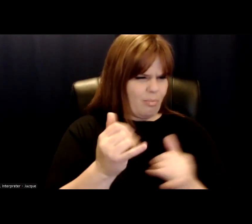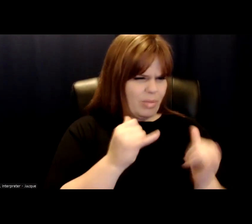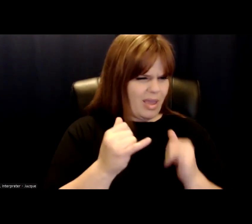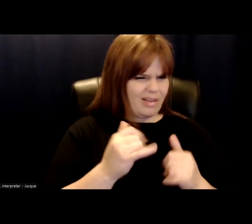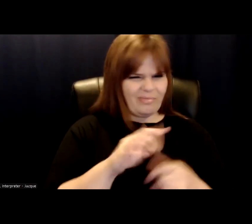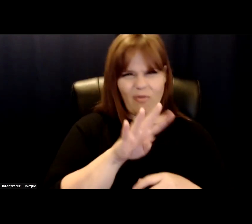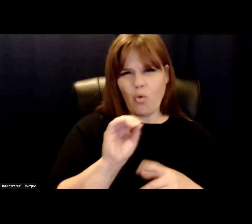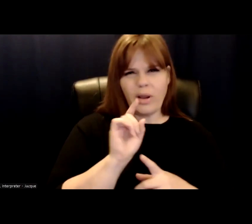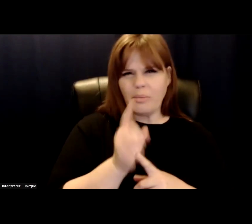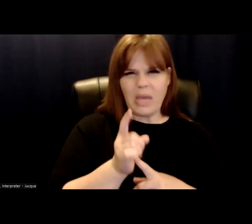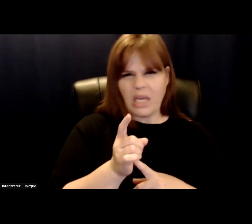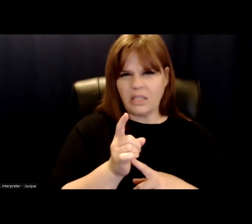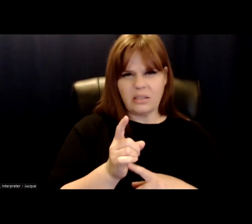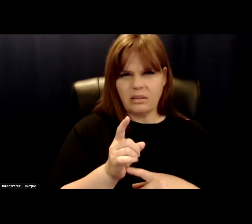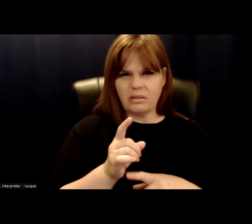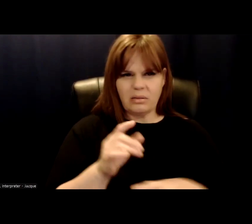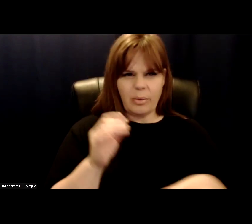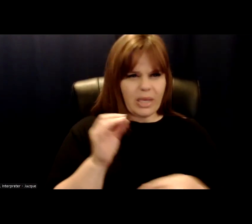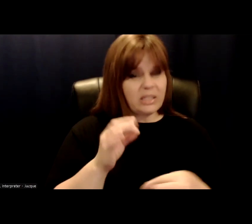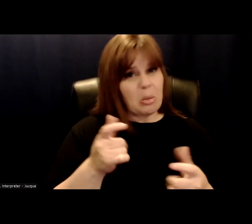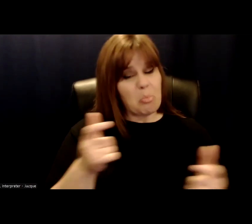piece, big piece.